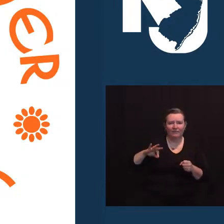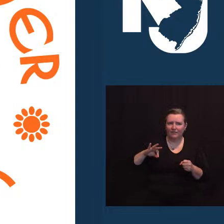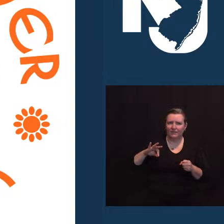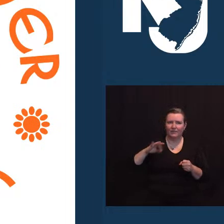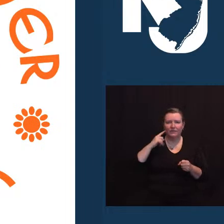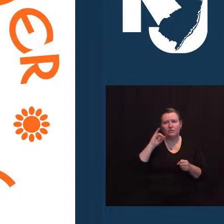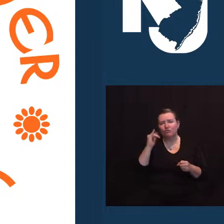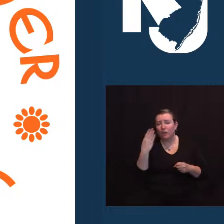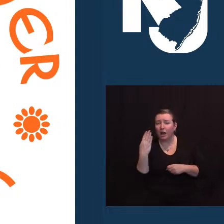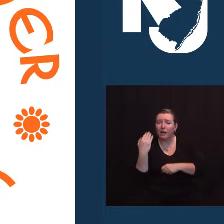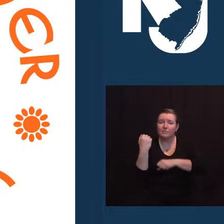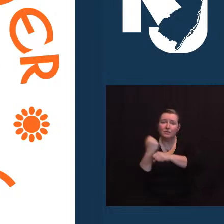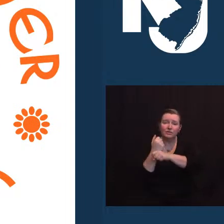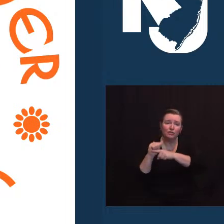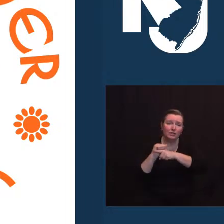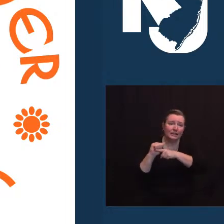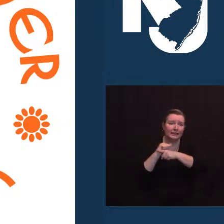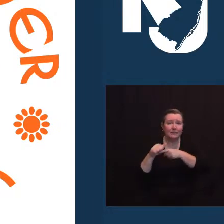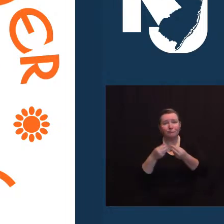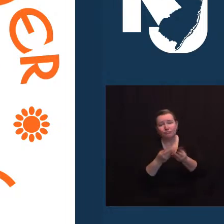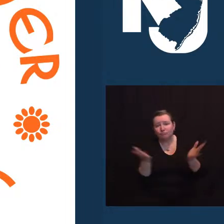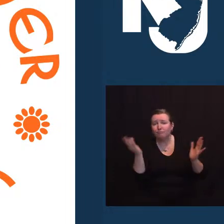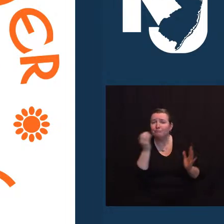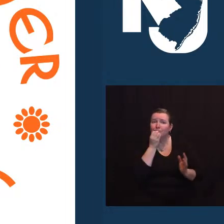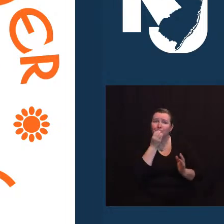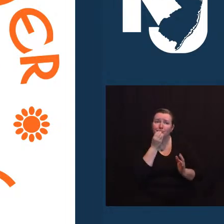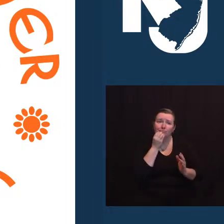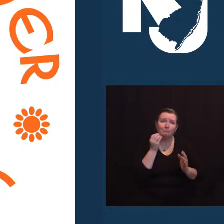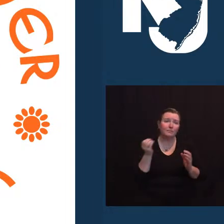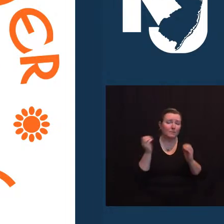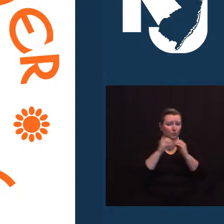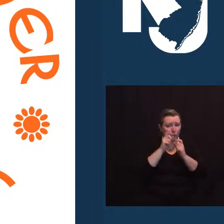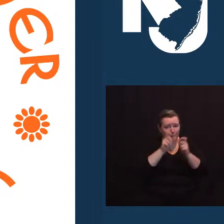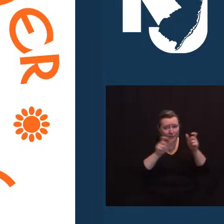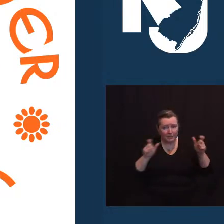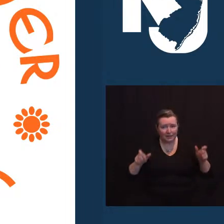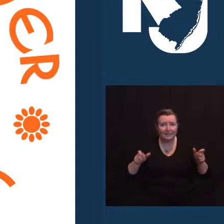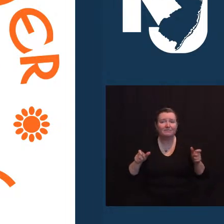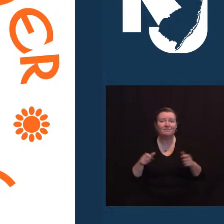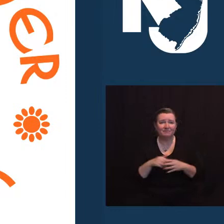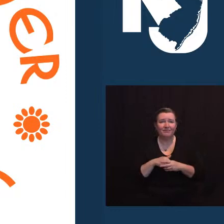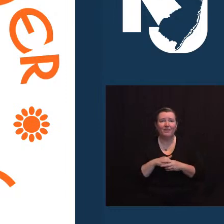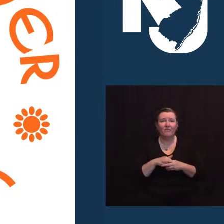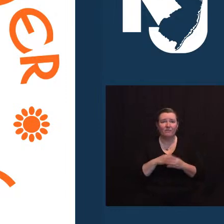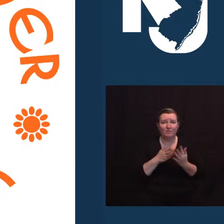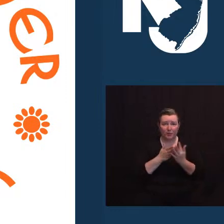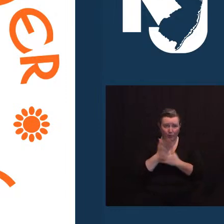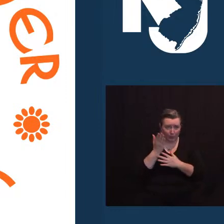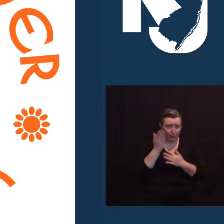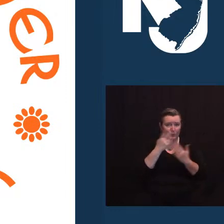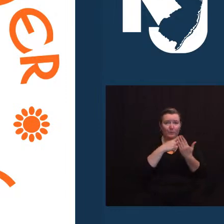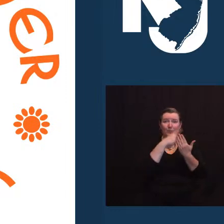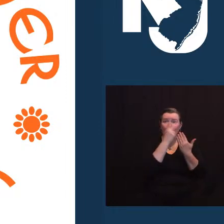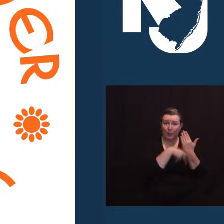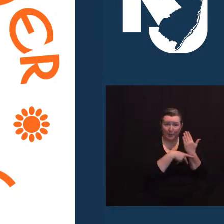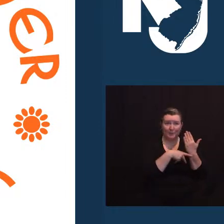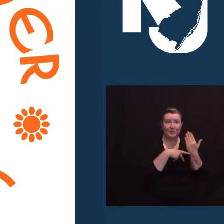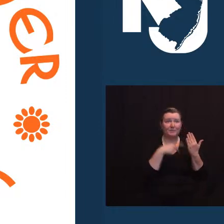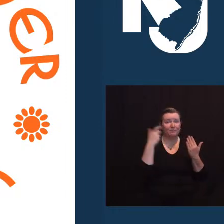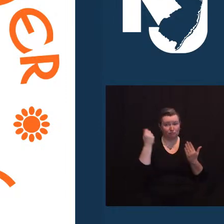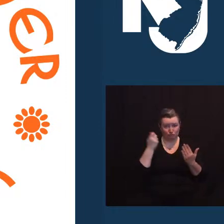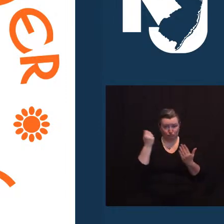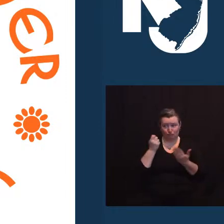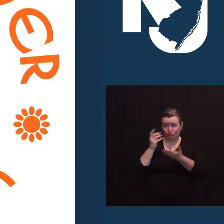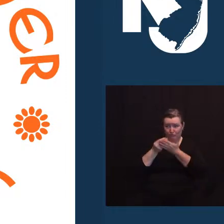feed even more people. So through the Neighborhood Preservation Program, Eric received a grant to upgrade his restaurant with